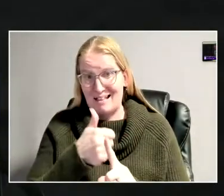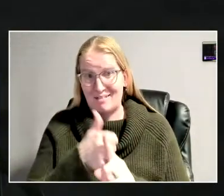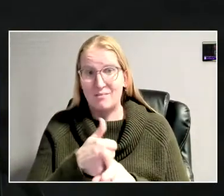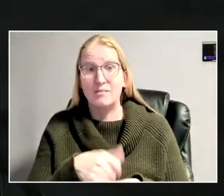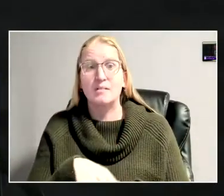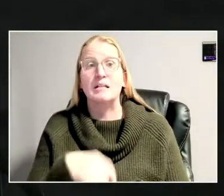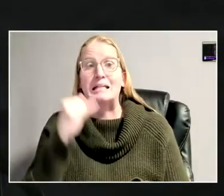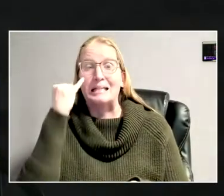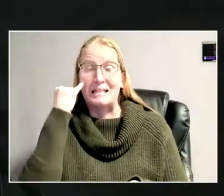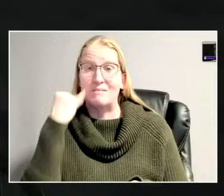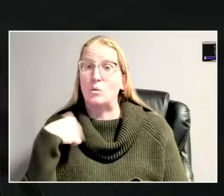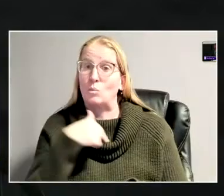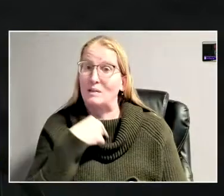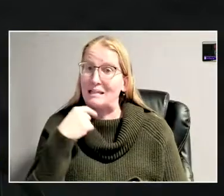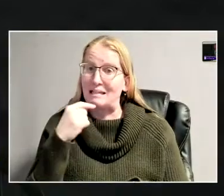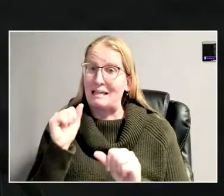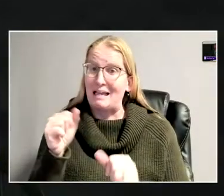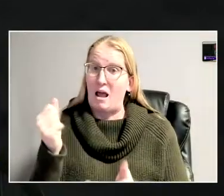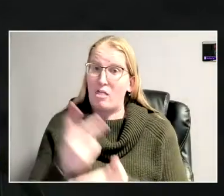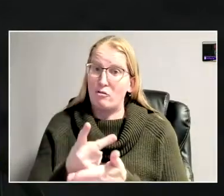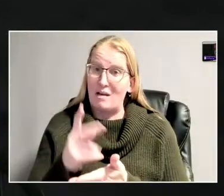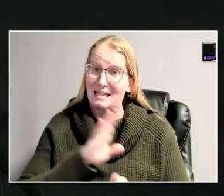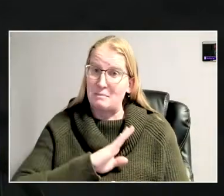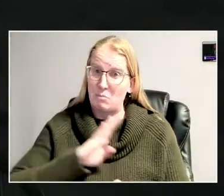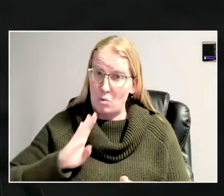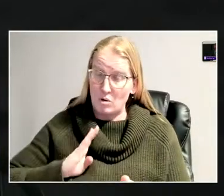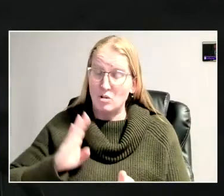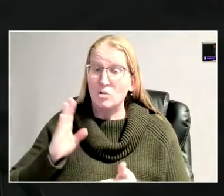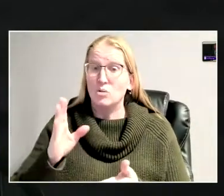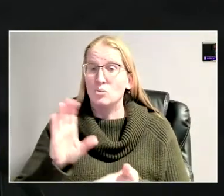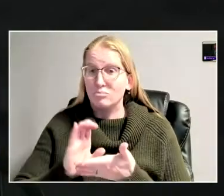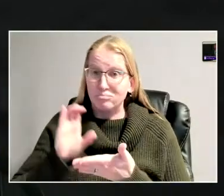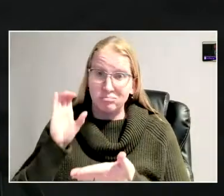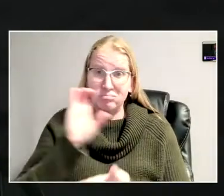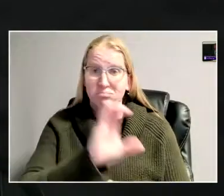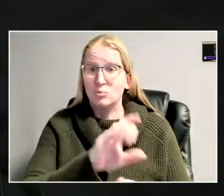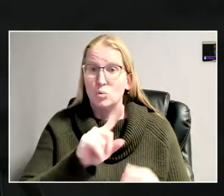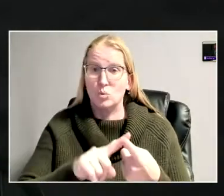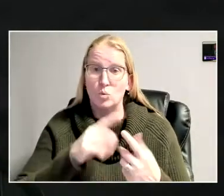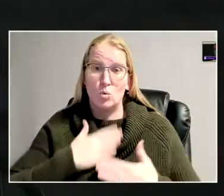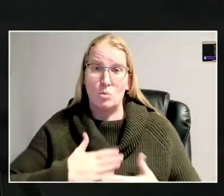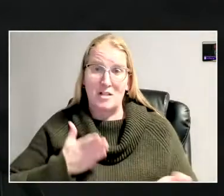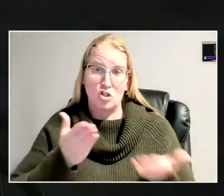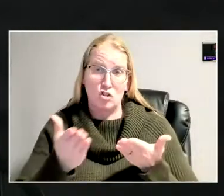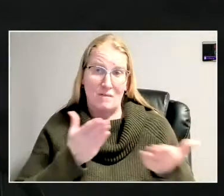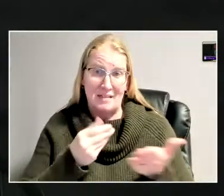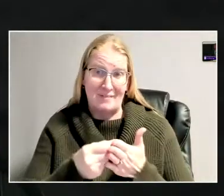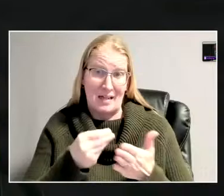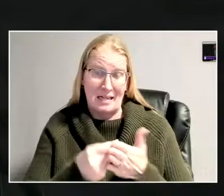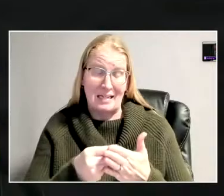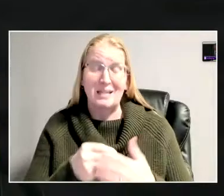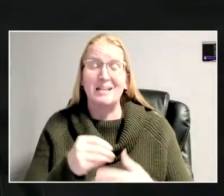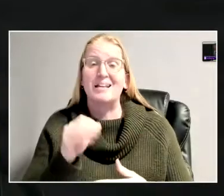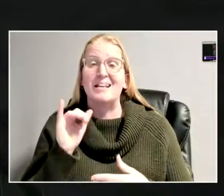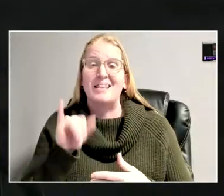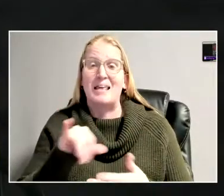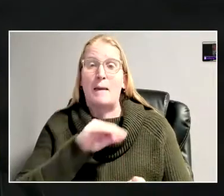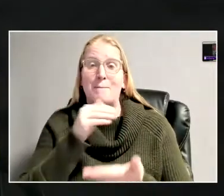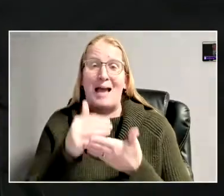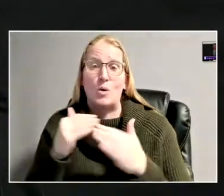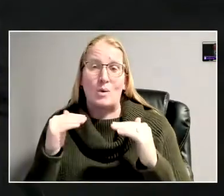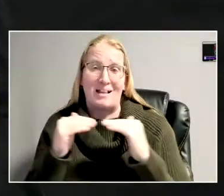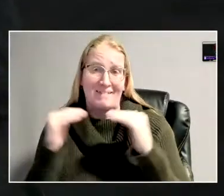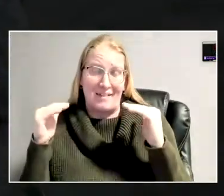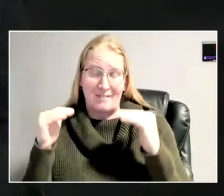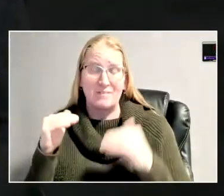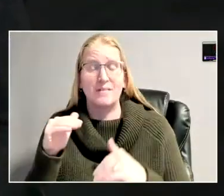whether to direct the select board to allocate to Human Services funding and the FY 26 budget and amount equivalent to up to 2%